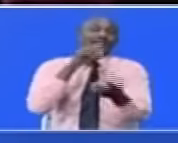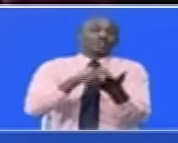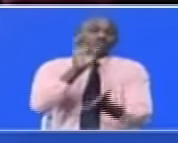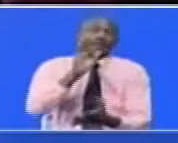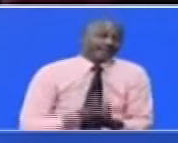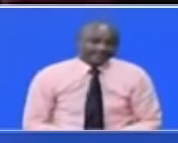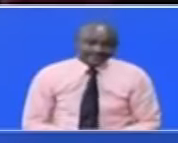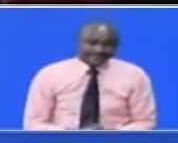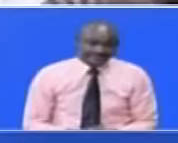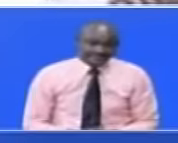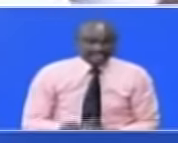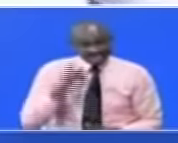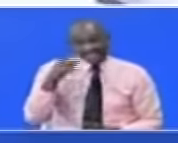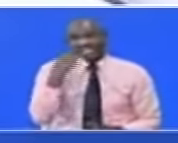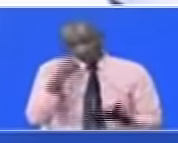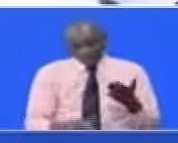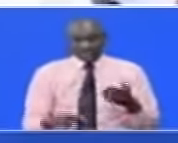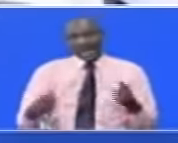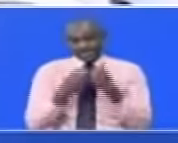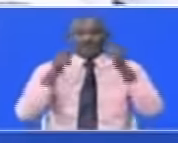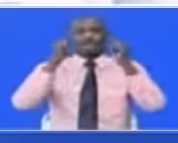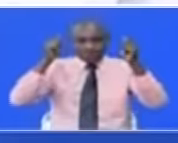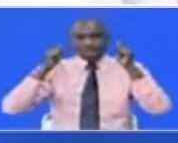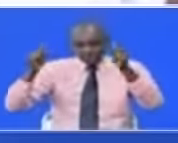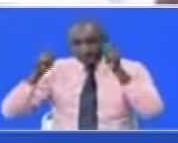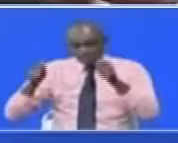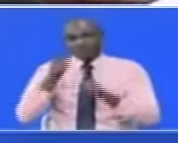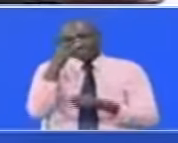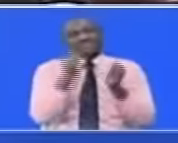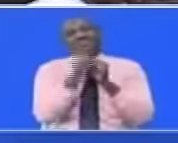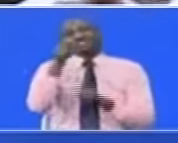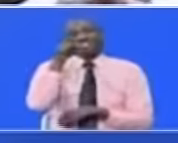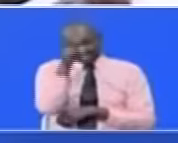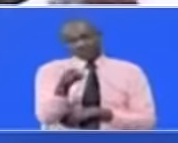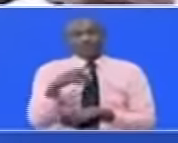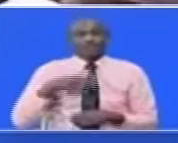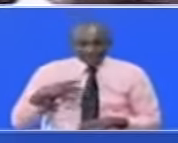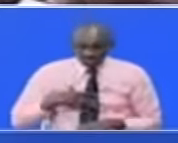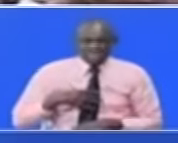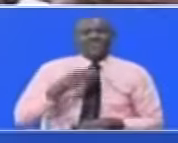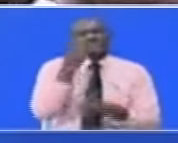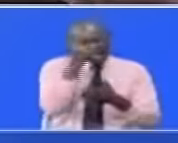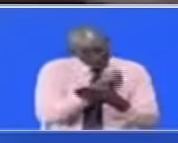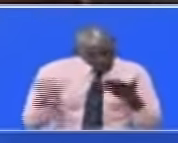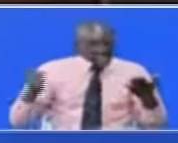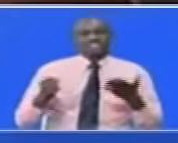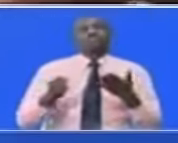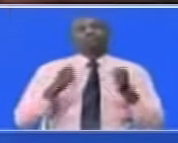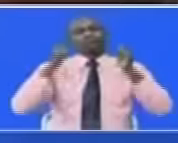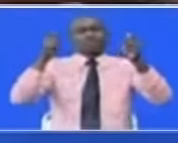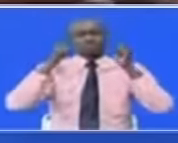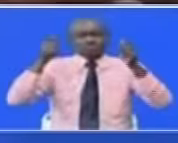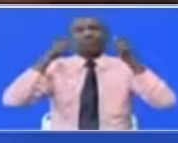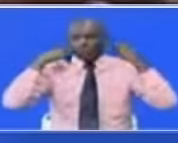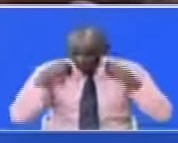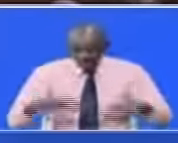conditions, grievances which earlier this year cost the 2015 KCPE candidates 5 weeks of class time